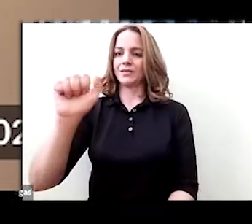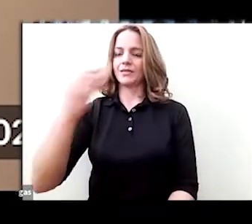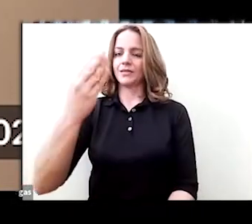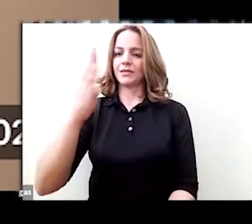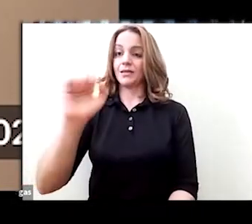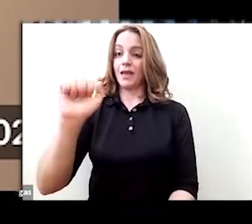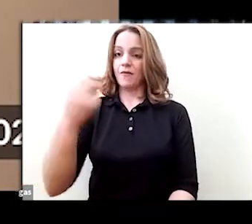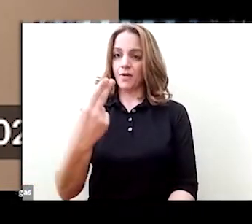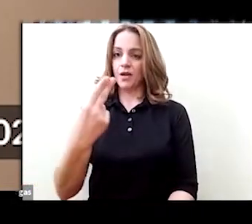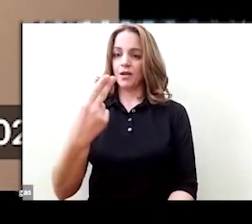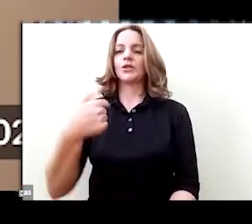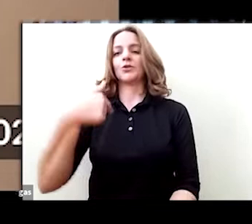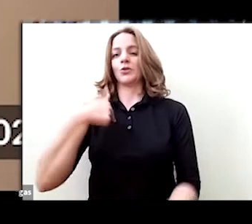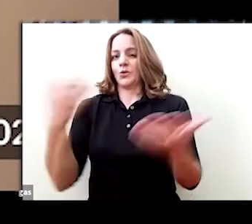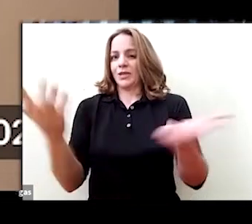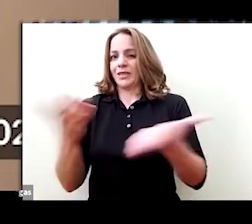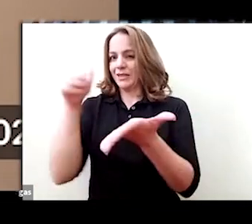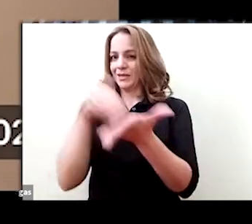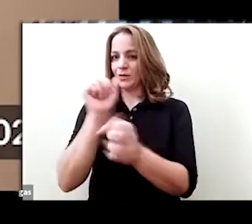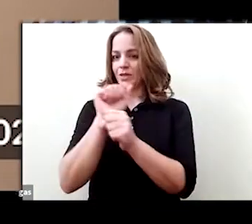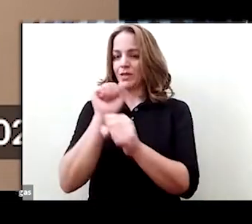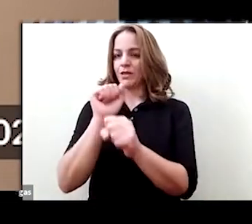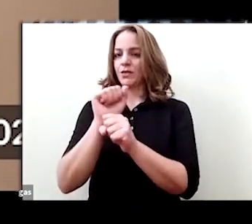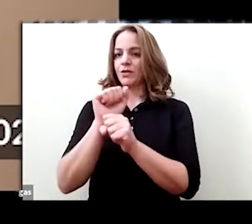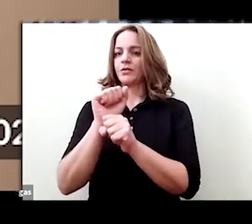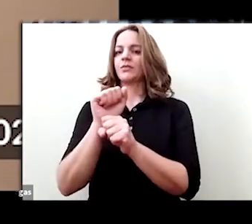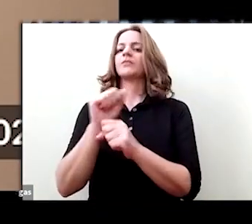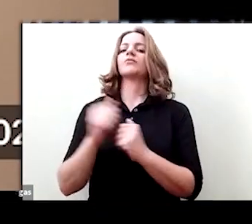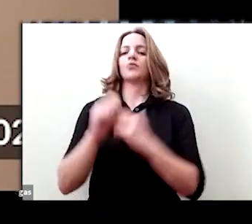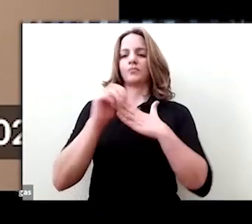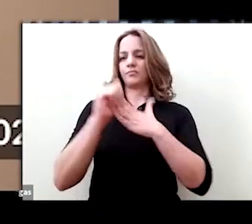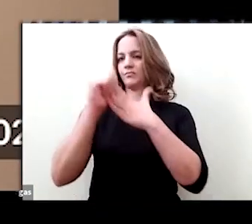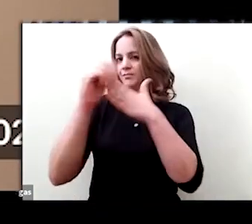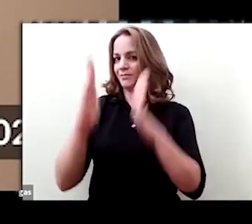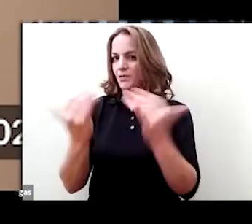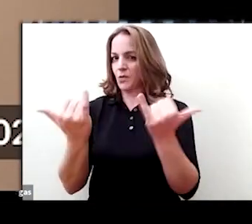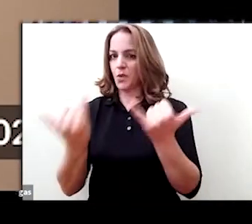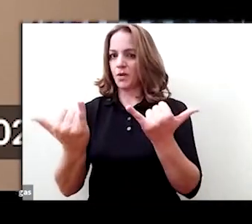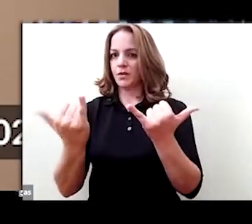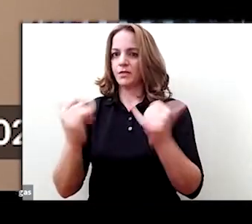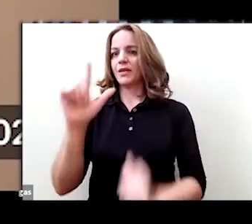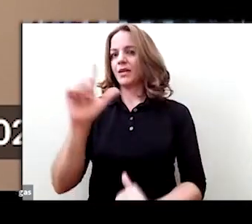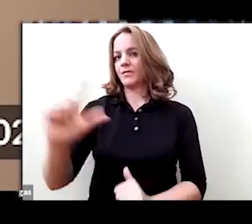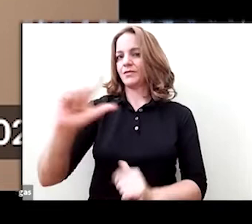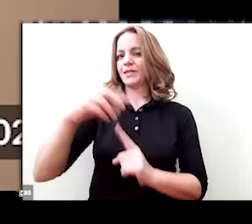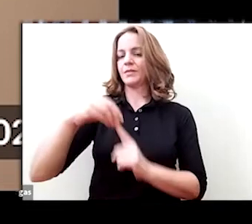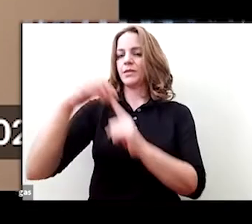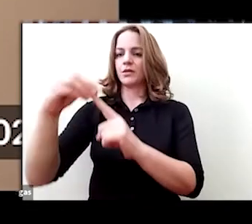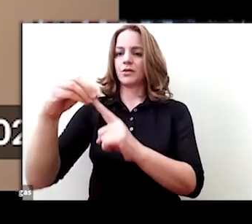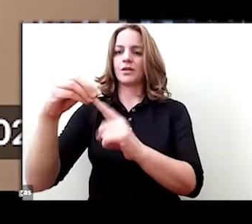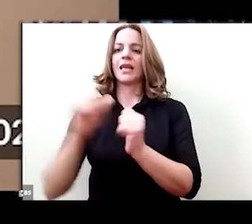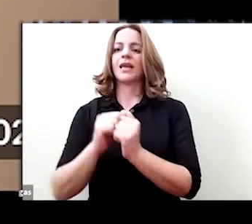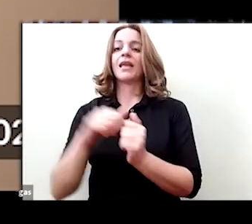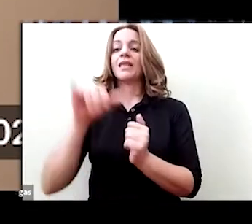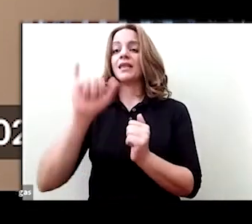and the host of this very special library lunch hour, which also happens to be the first library lunch hour of the year. We're